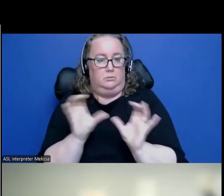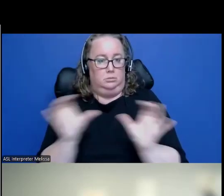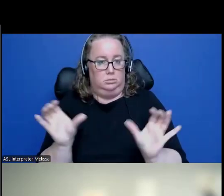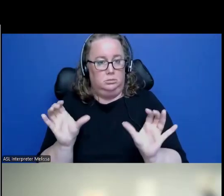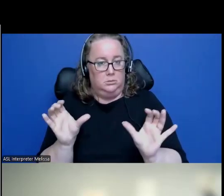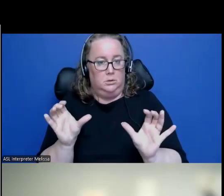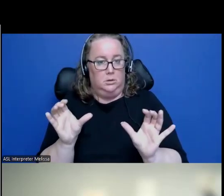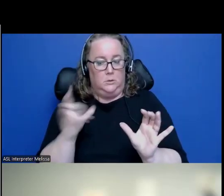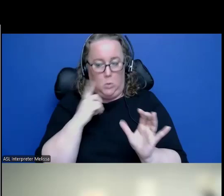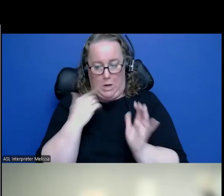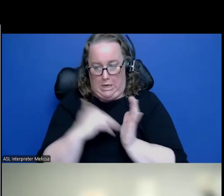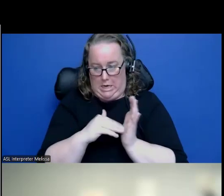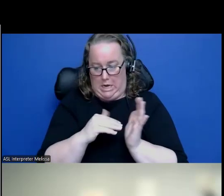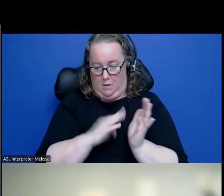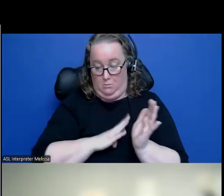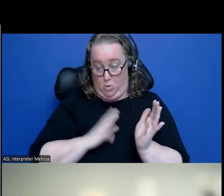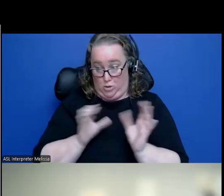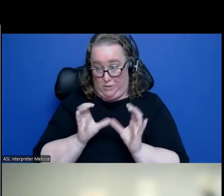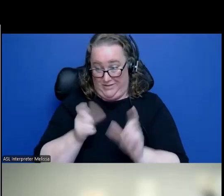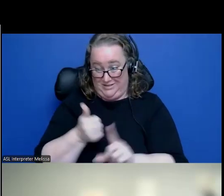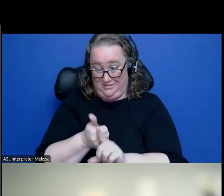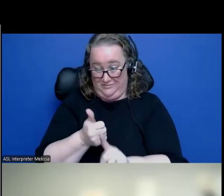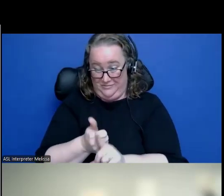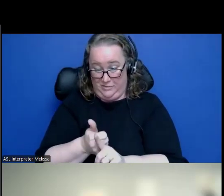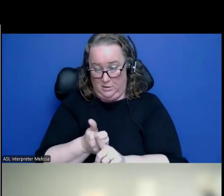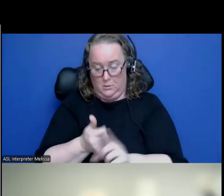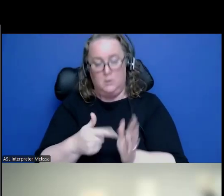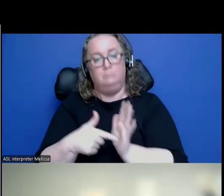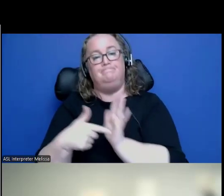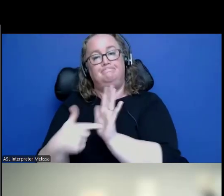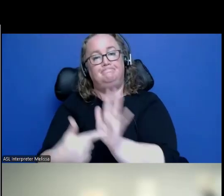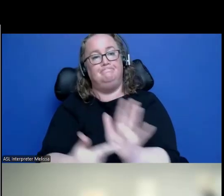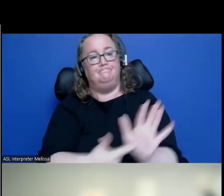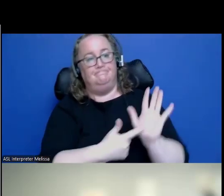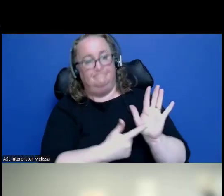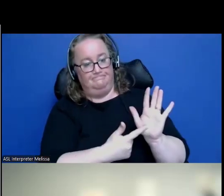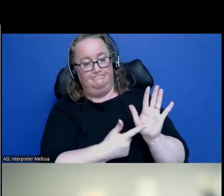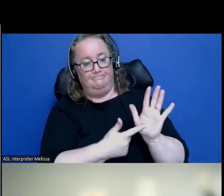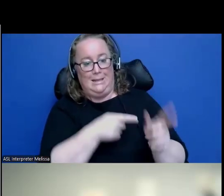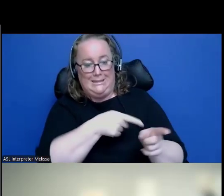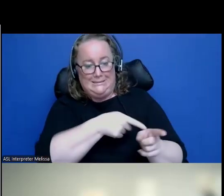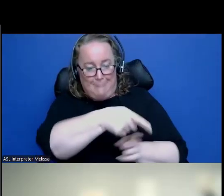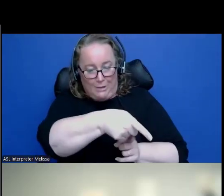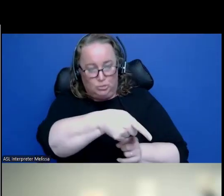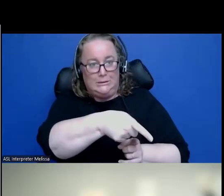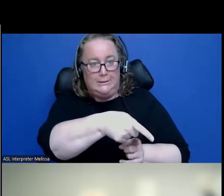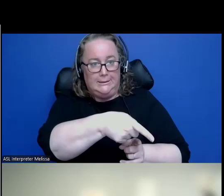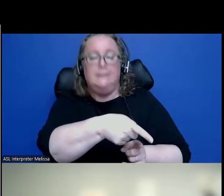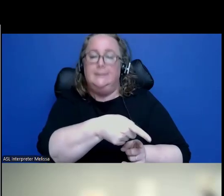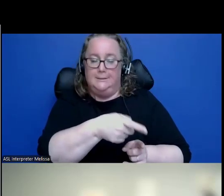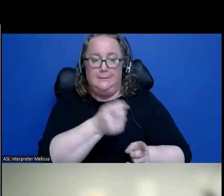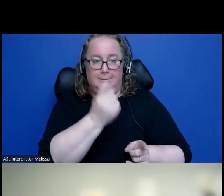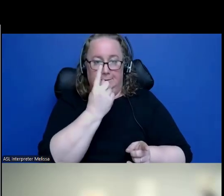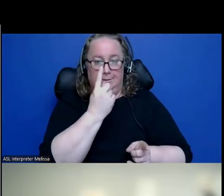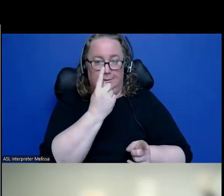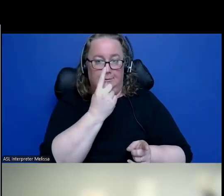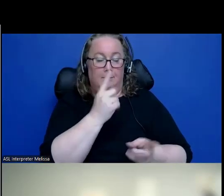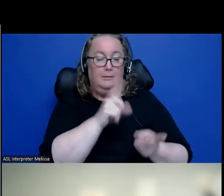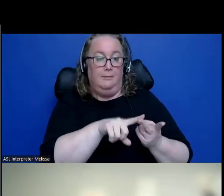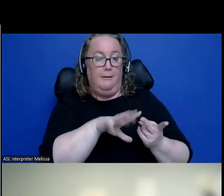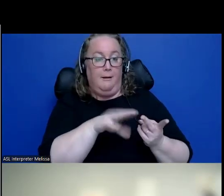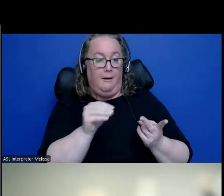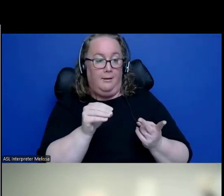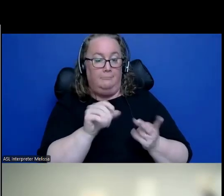board certification is to show specialty, but also to show